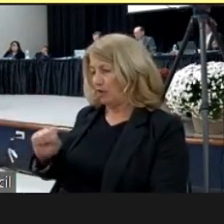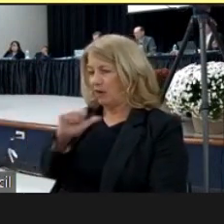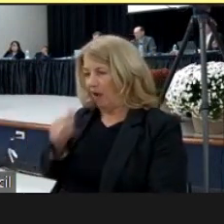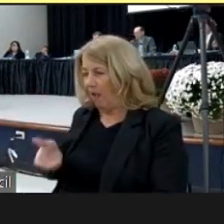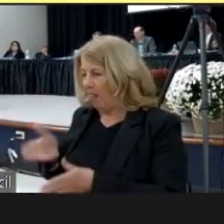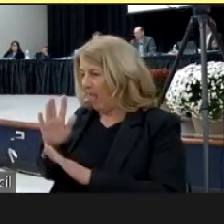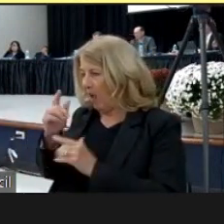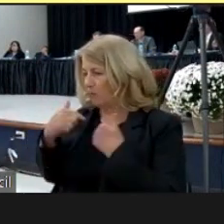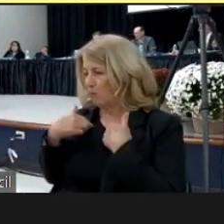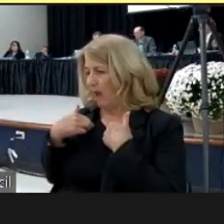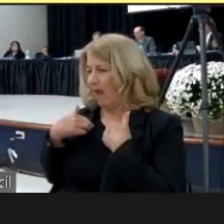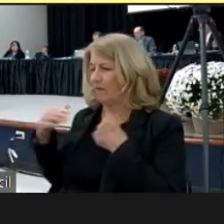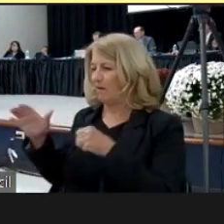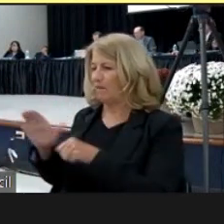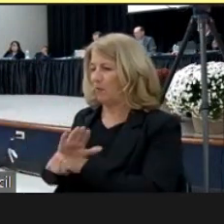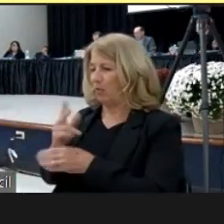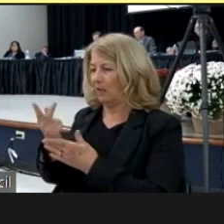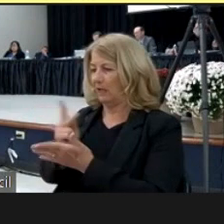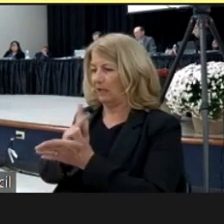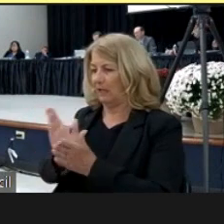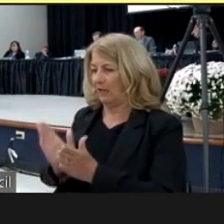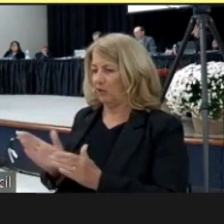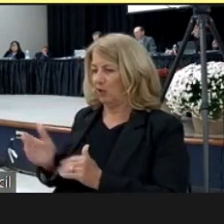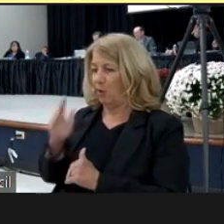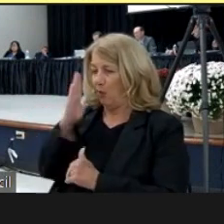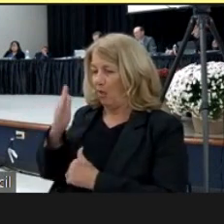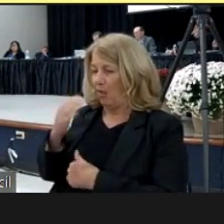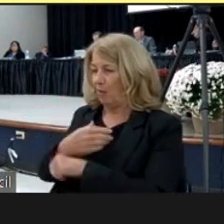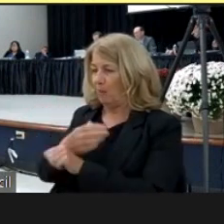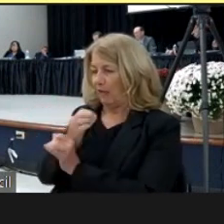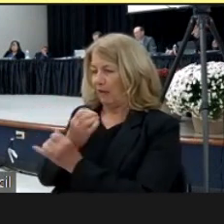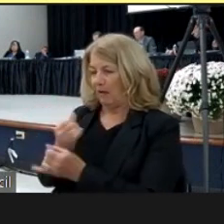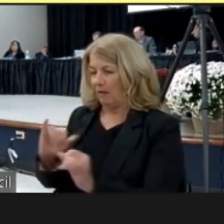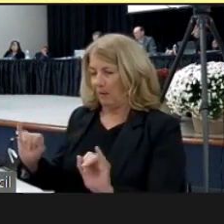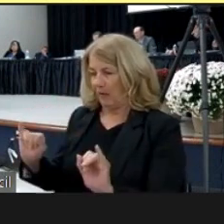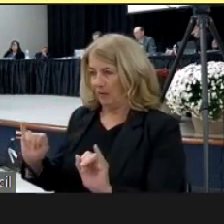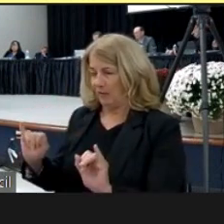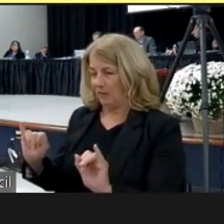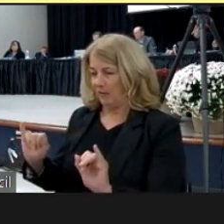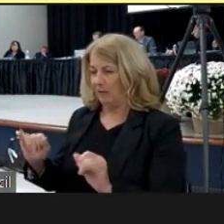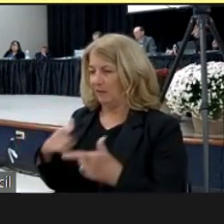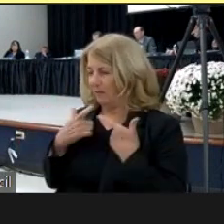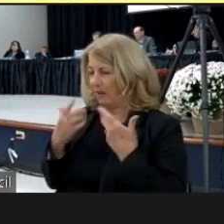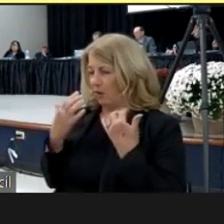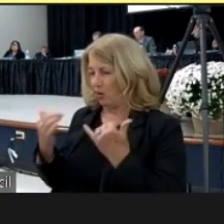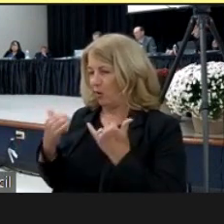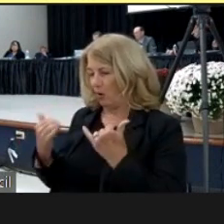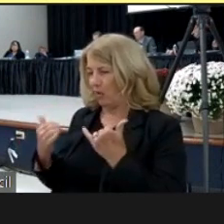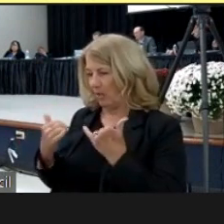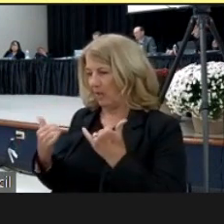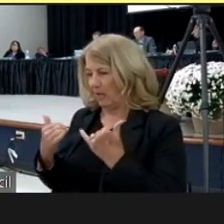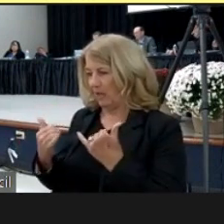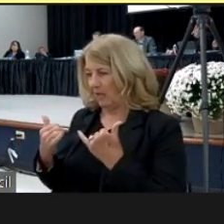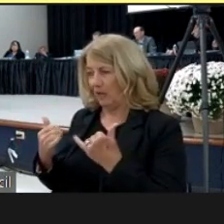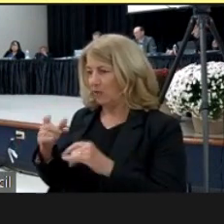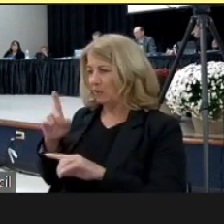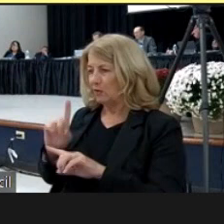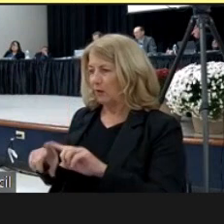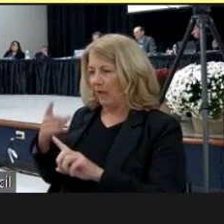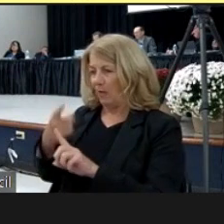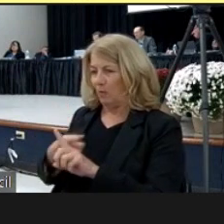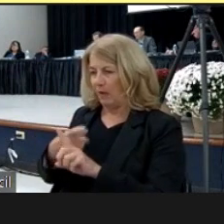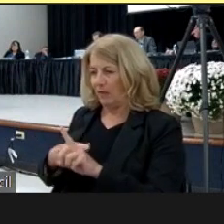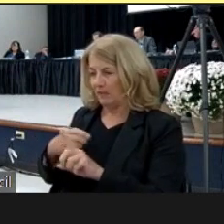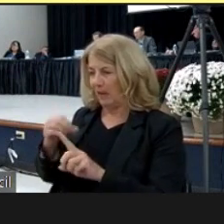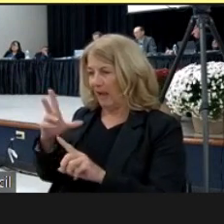would, make it an independent dwelling unit. So currently you can't have guest quarters. You can rent those out. You just can't have the